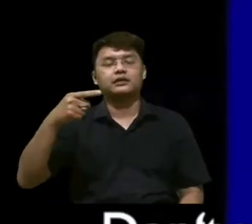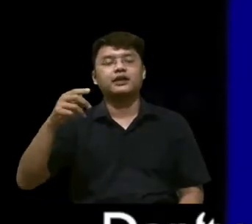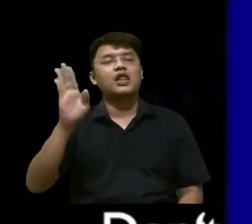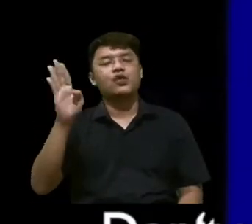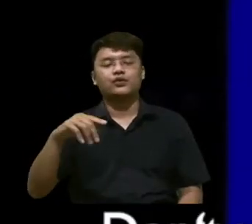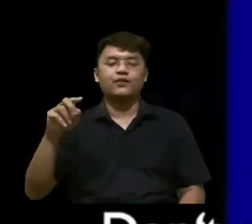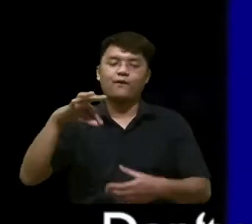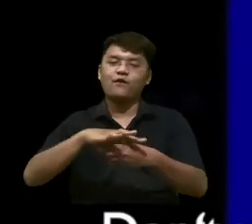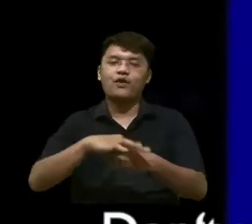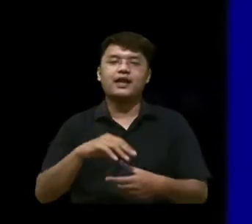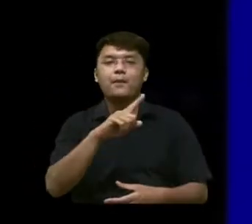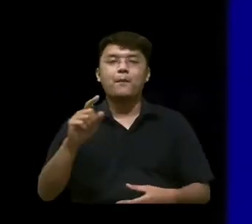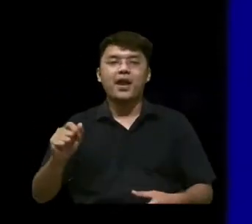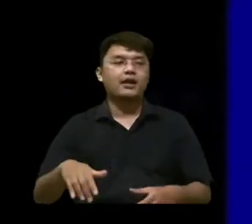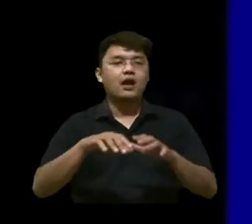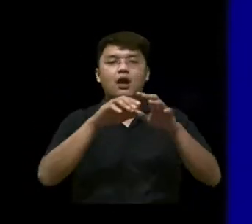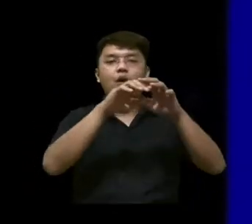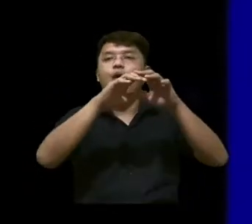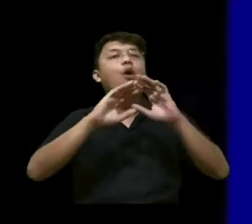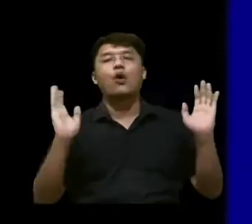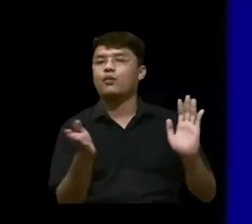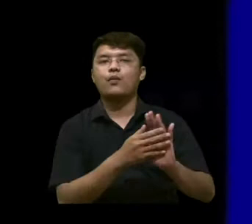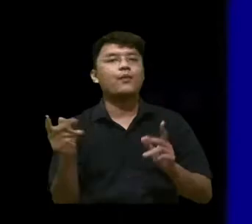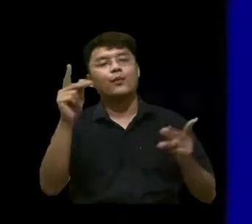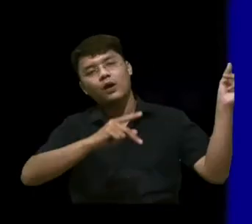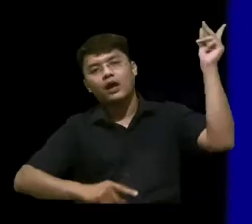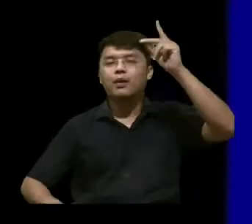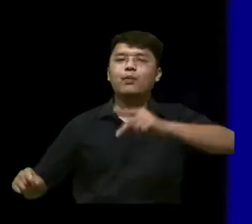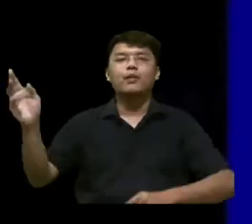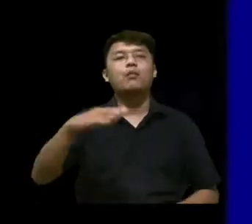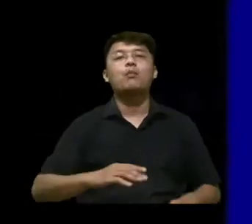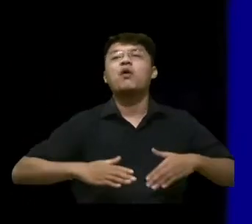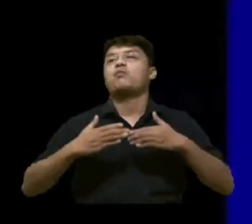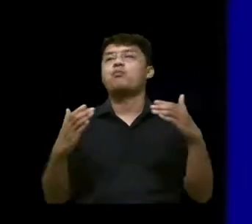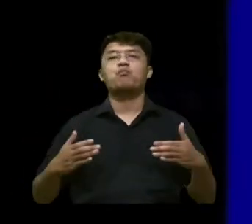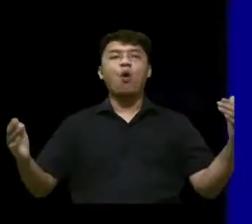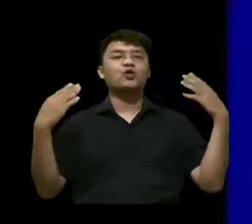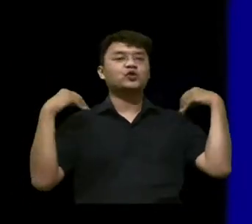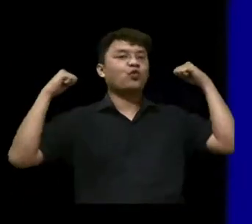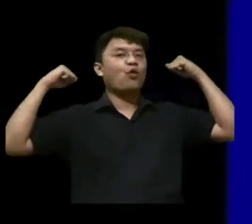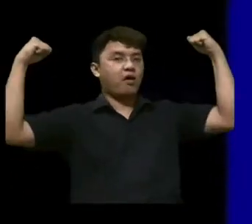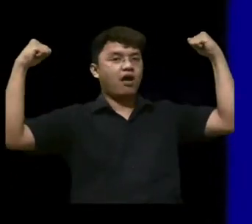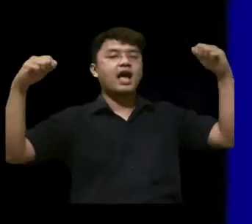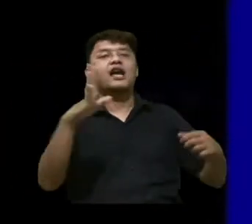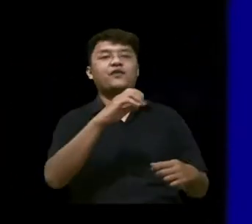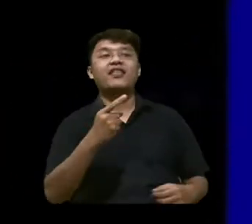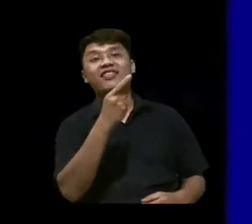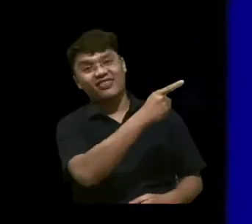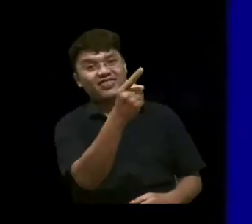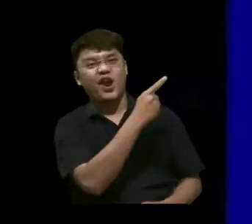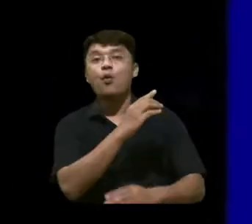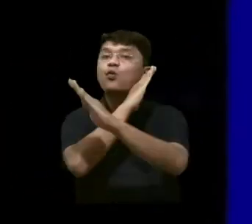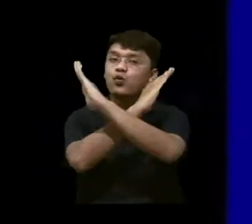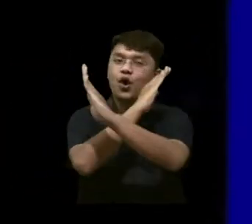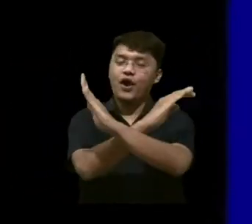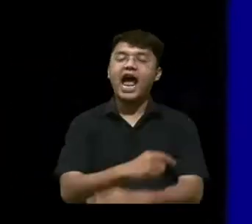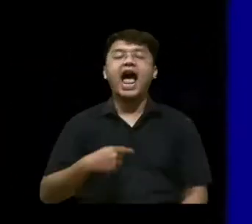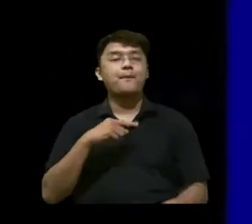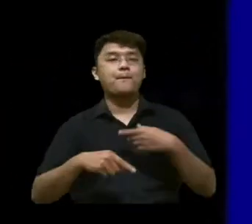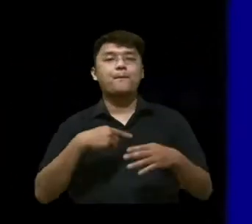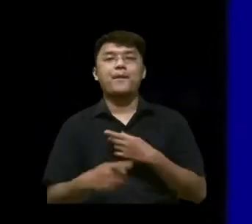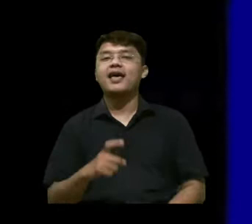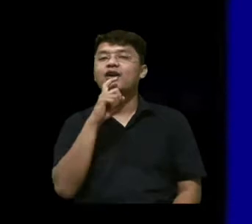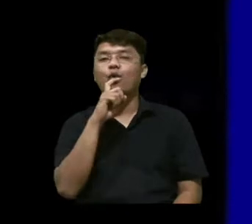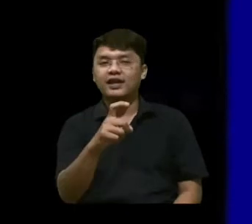because voting system make majority voters much more stronger even they are on the wrong side. I've met and gave